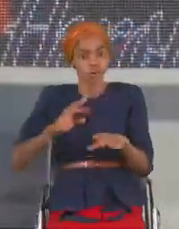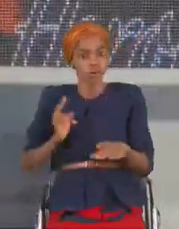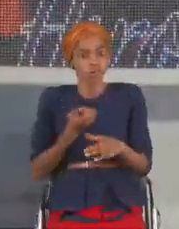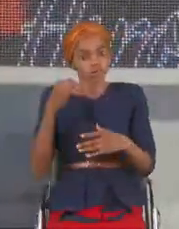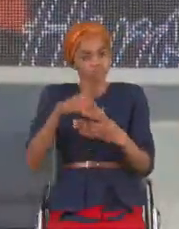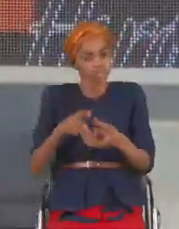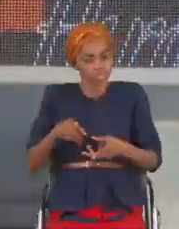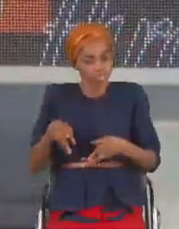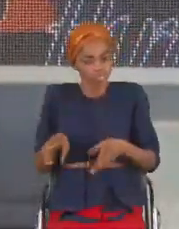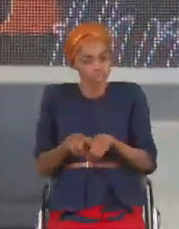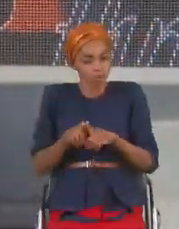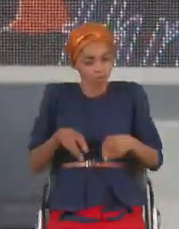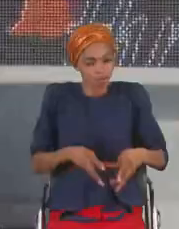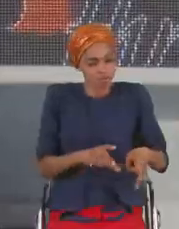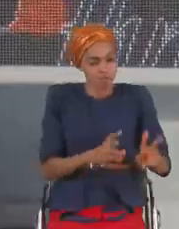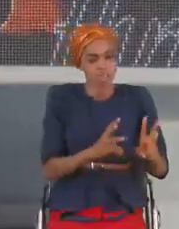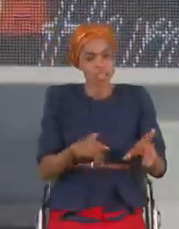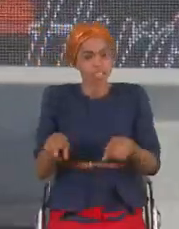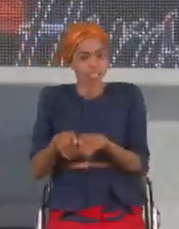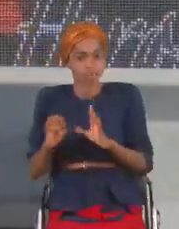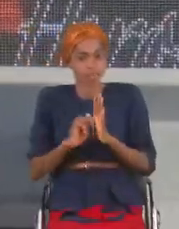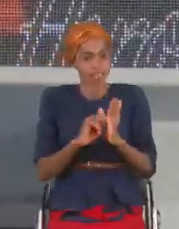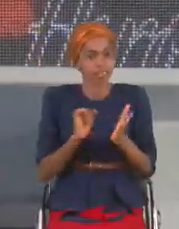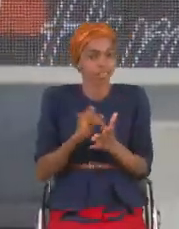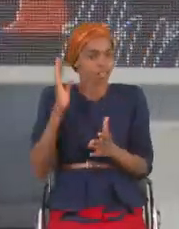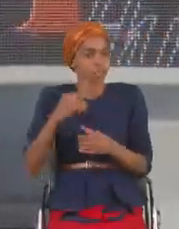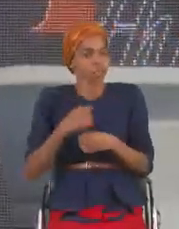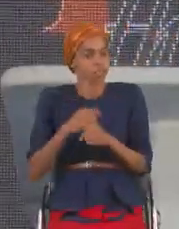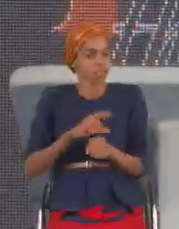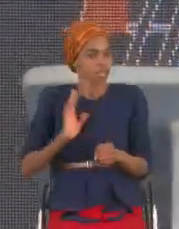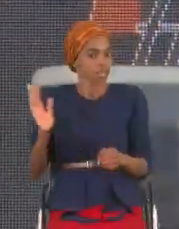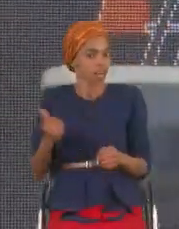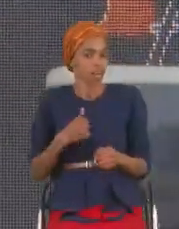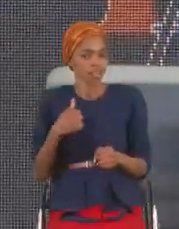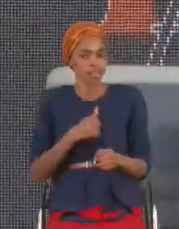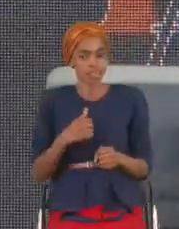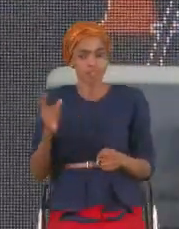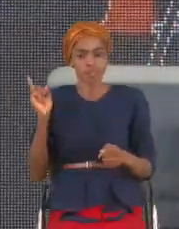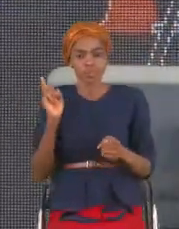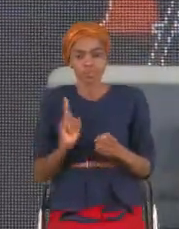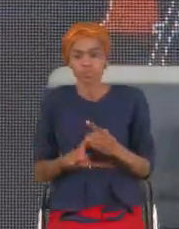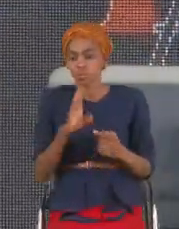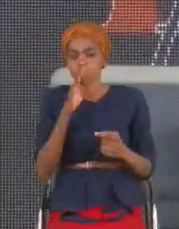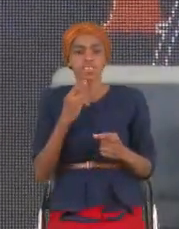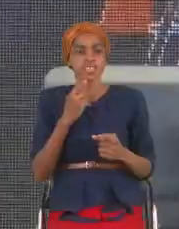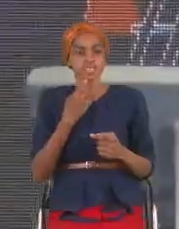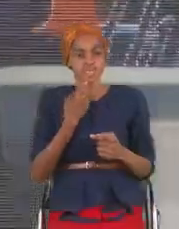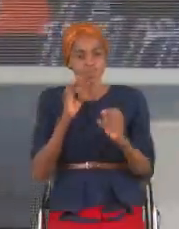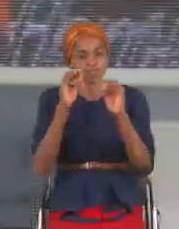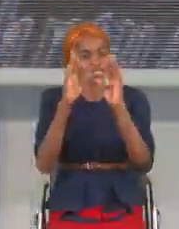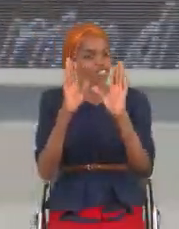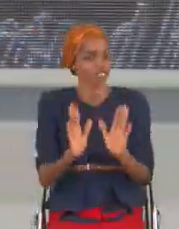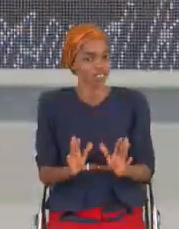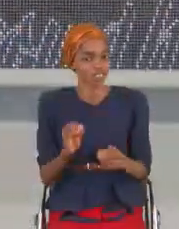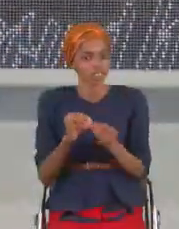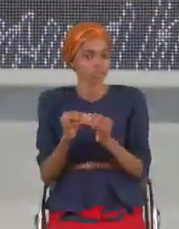the same model, that we make ourselves like diligent teachers. Number two, yeah,